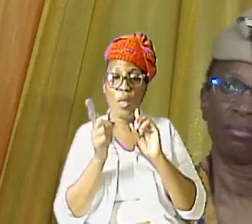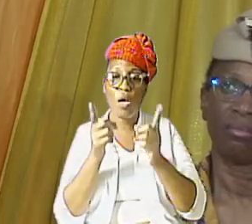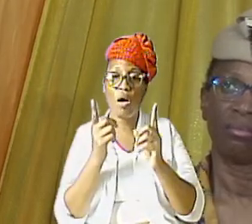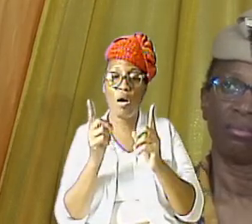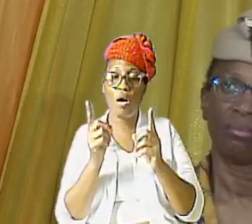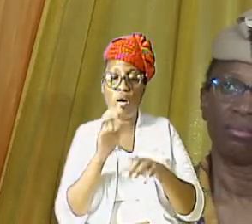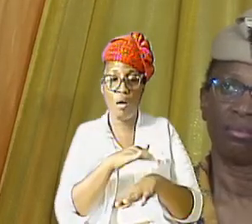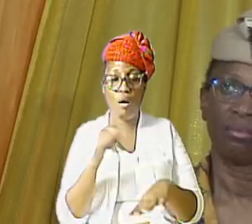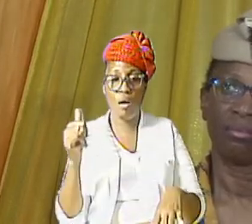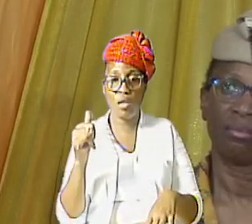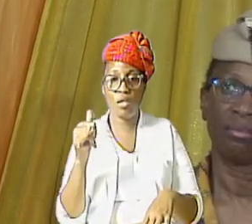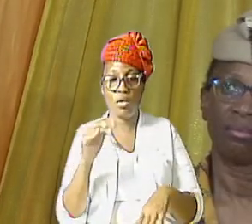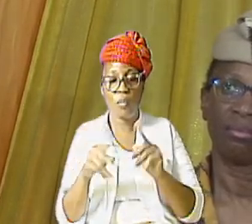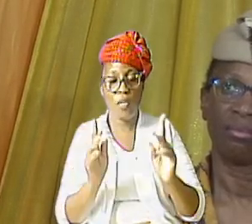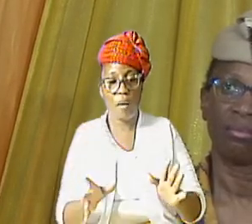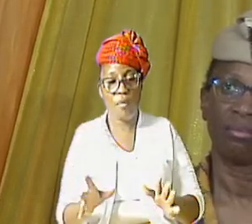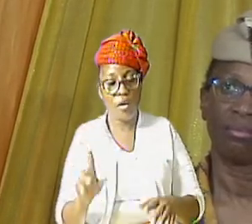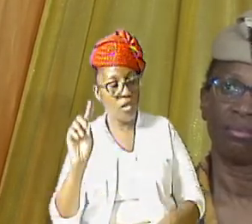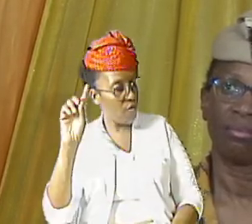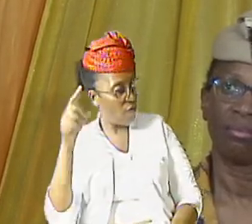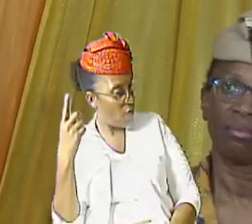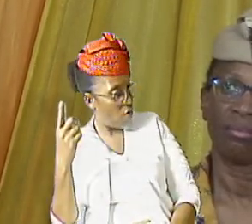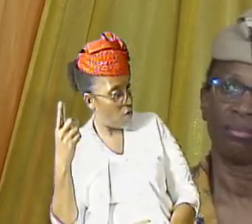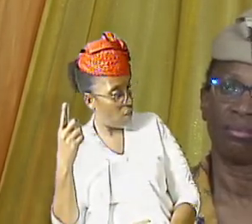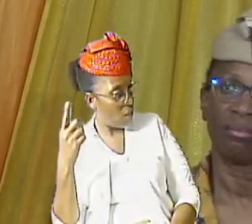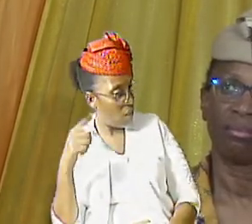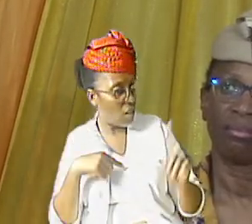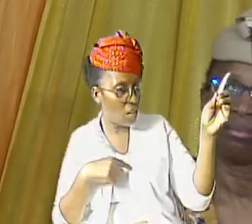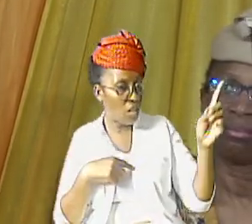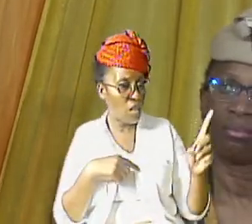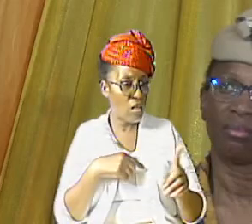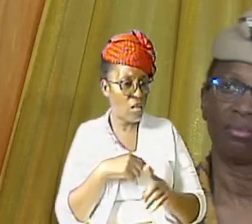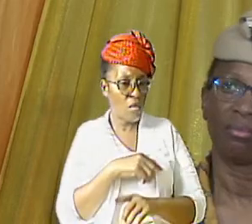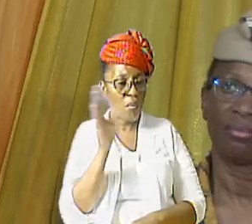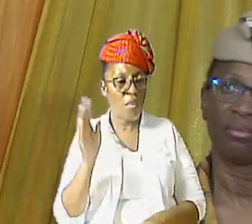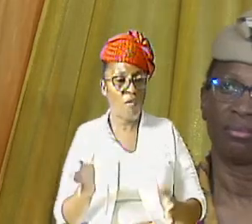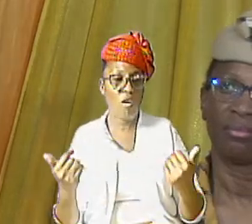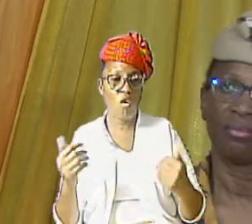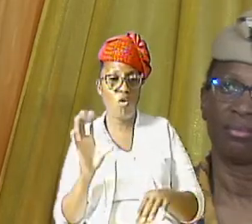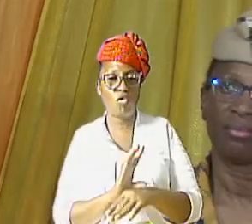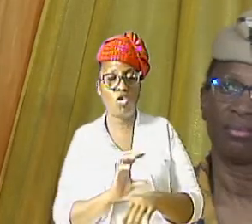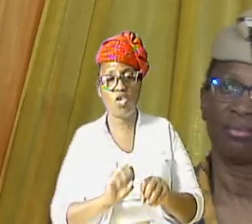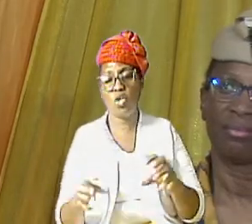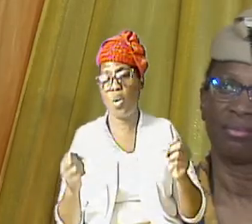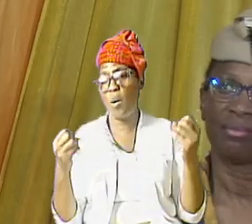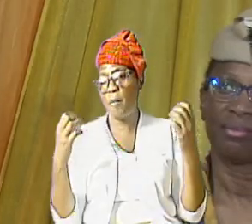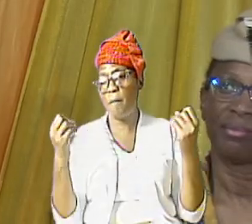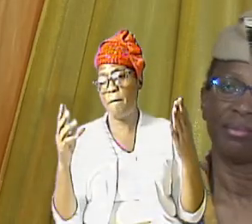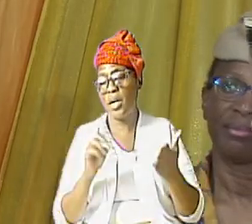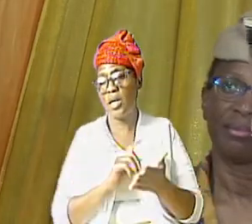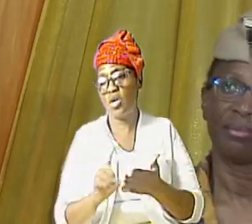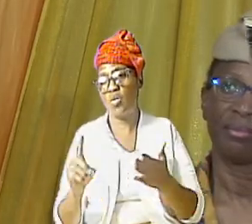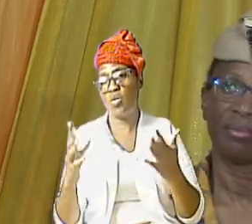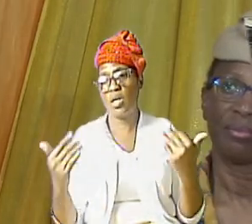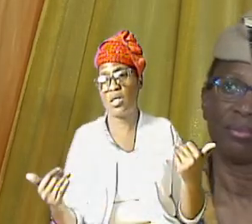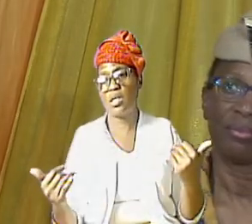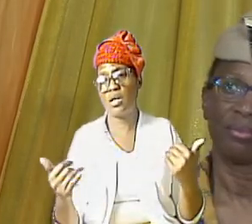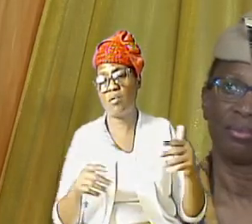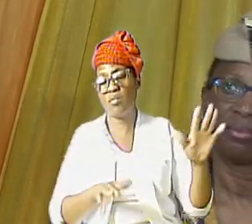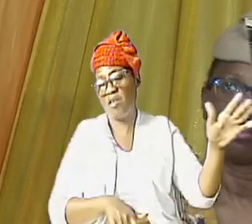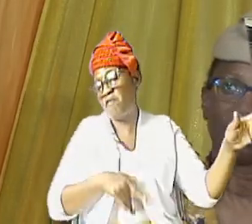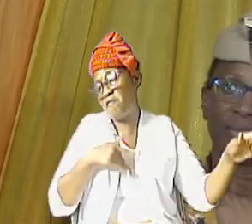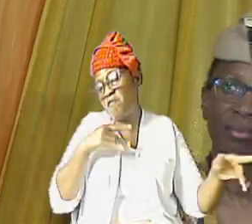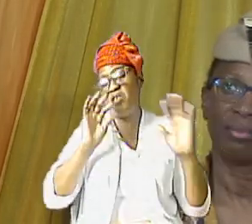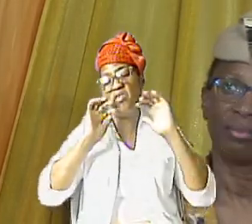to me. So I say, I'm not come to church too much weeks now. You have to face the people that I have all manner of things to say. I say, I feel shame. I